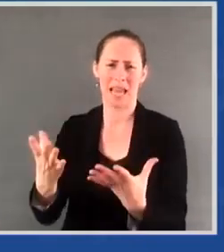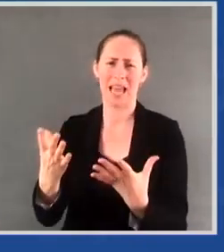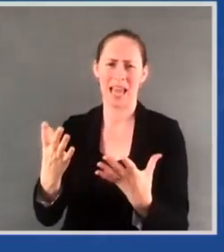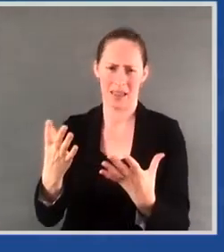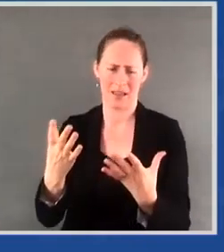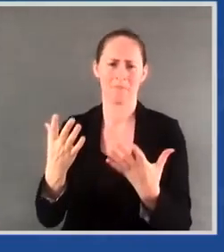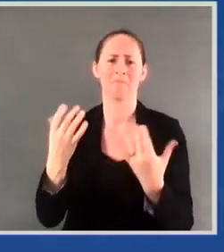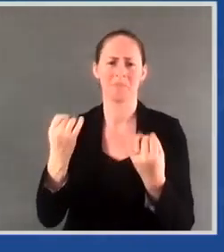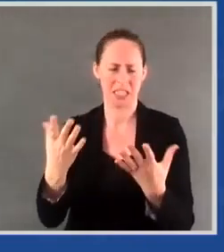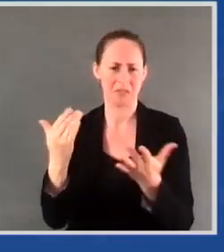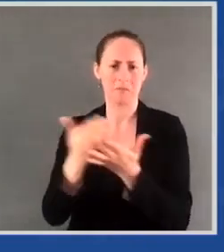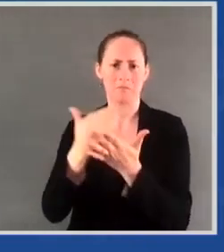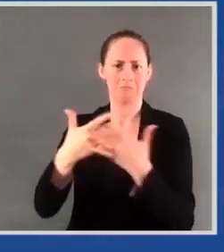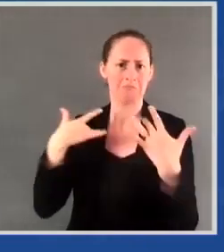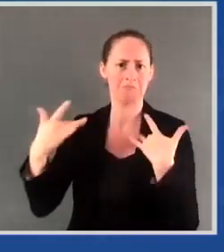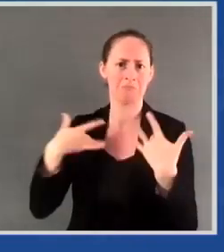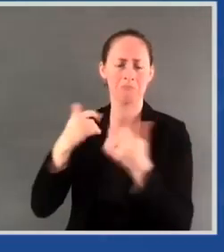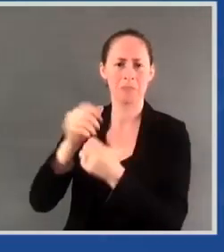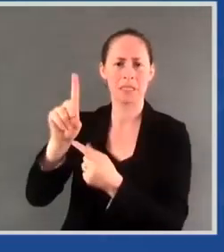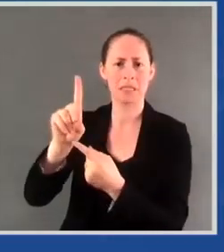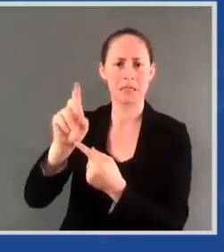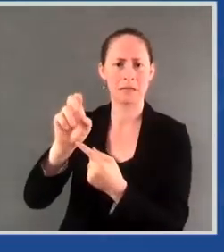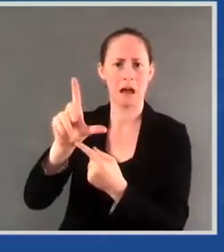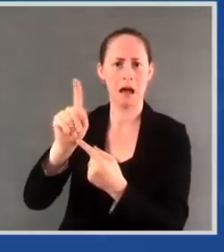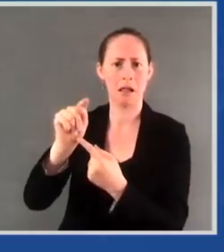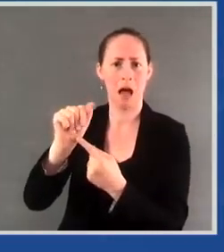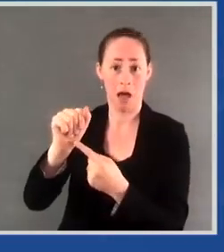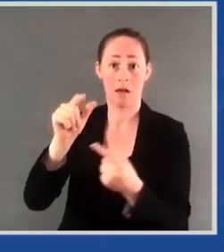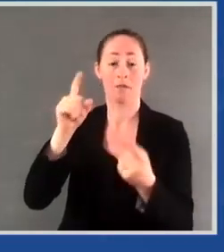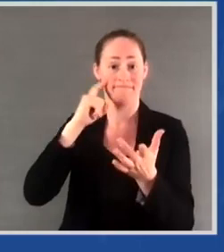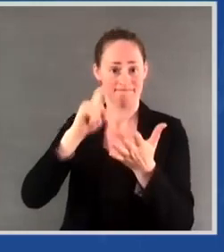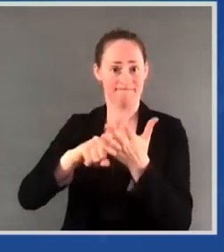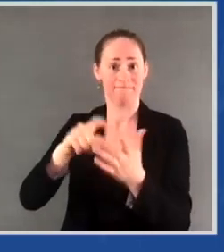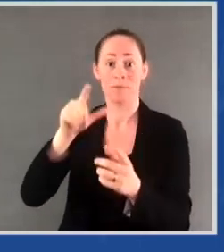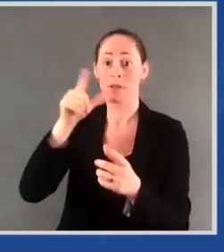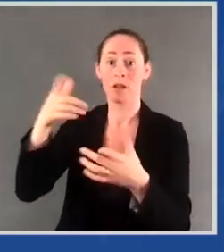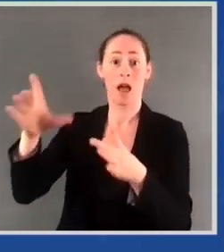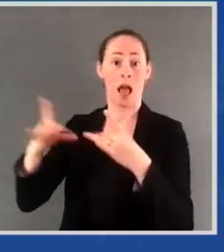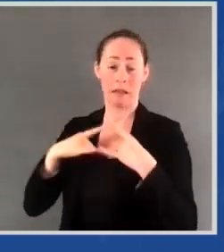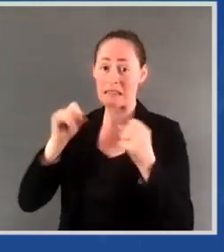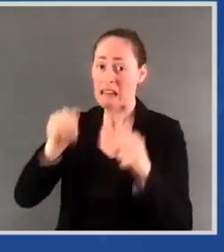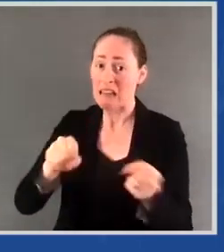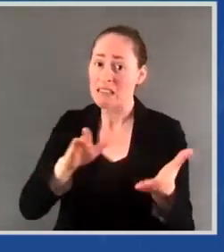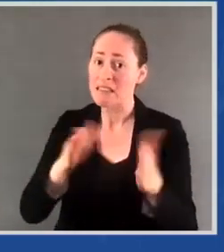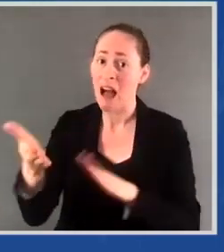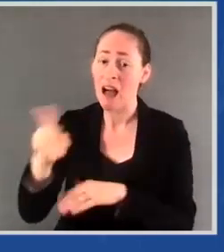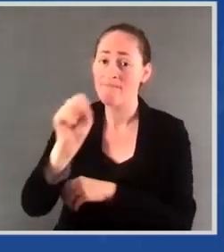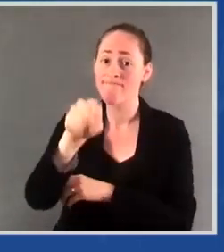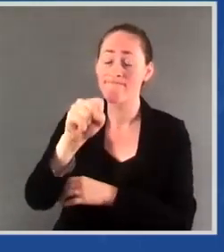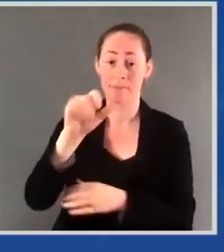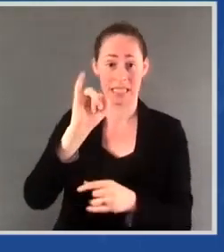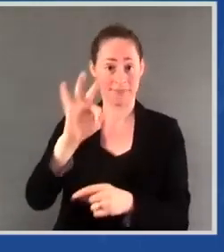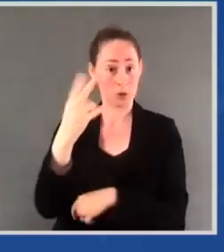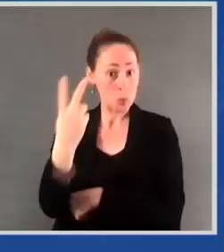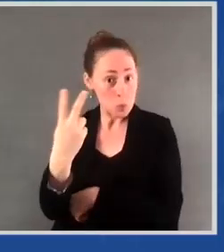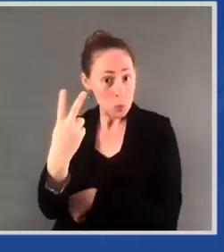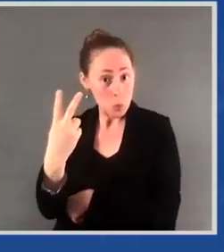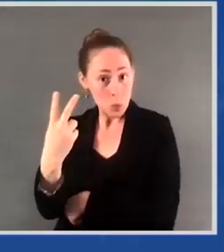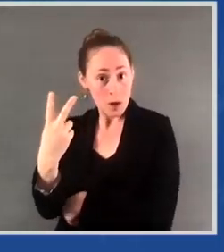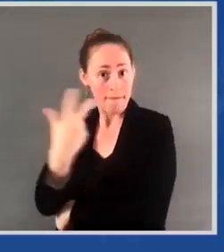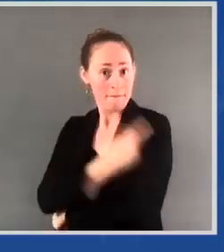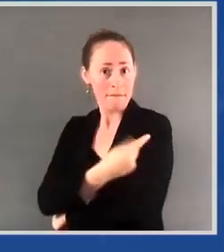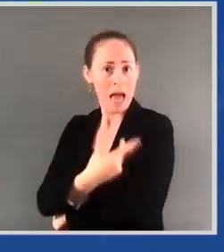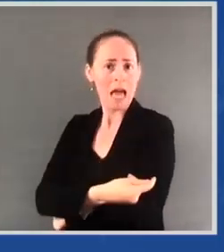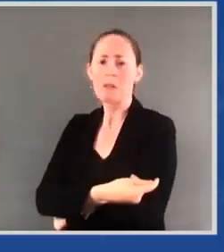areas where people have not been vaccinated. Where people have gotten the 2 shots, the Delta variant is highly unlikely to result in